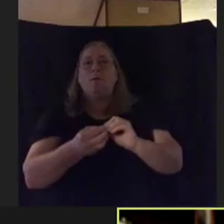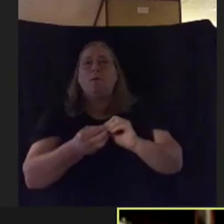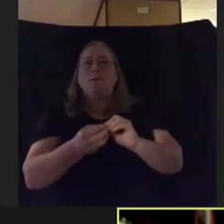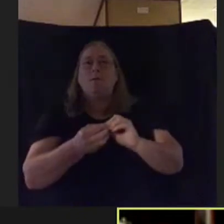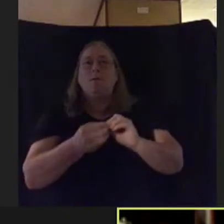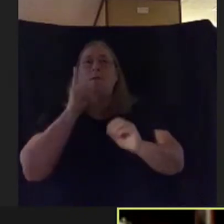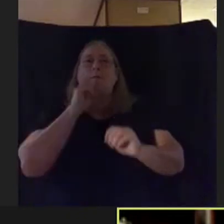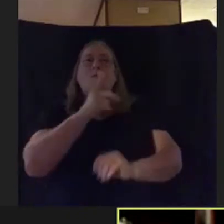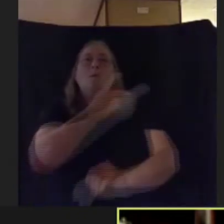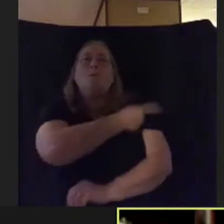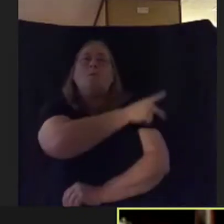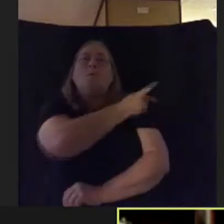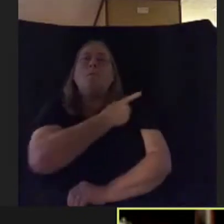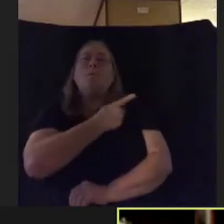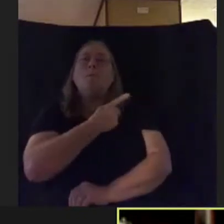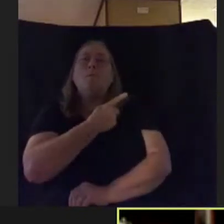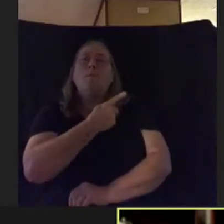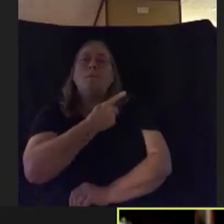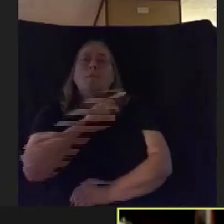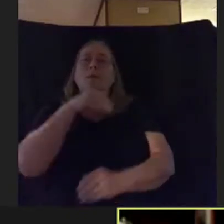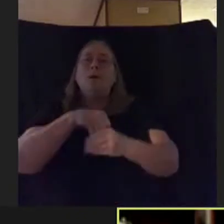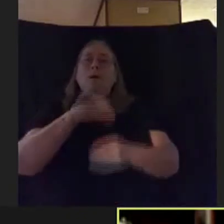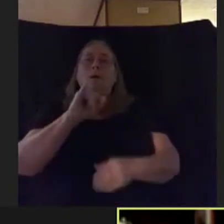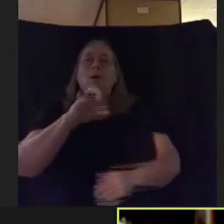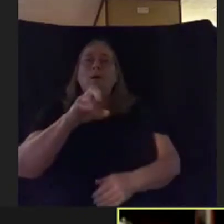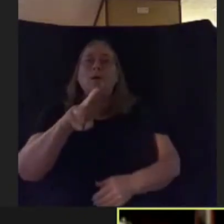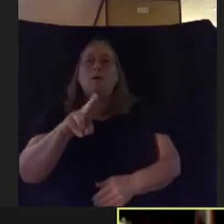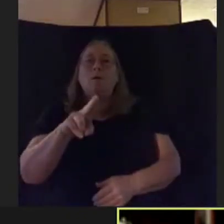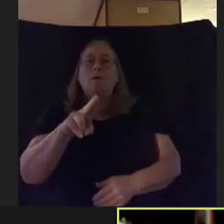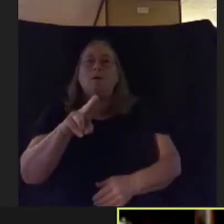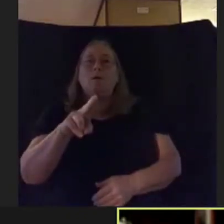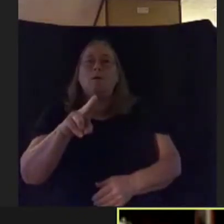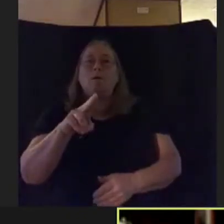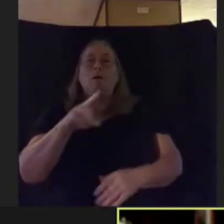have had to be in the ICU or on the ventilator.